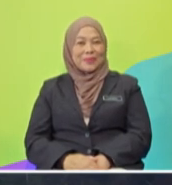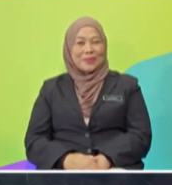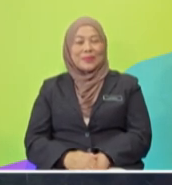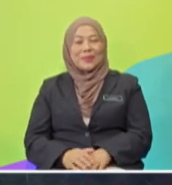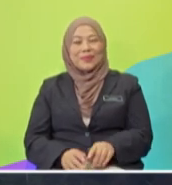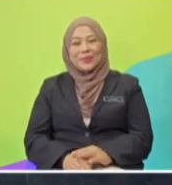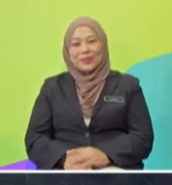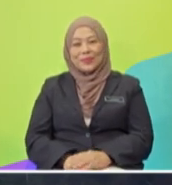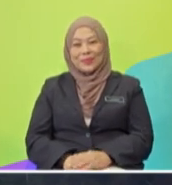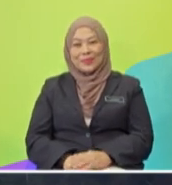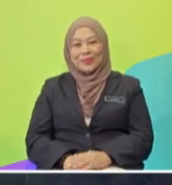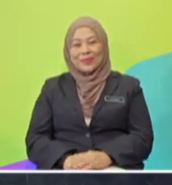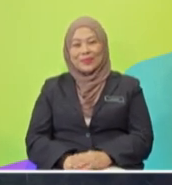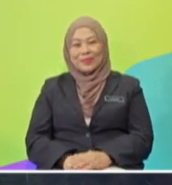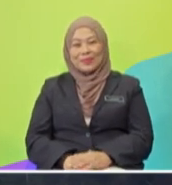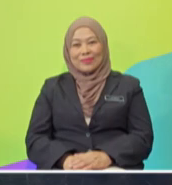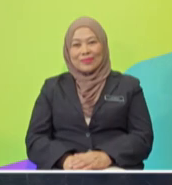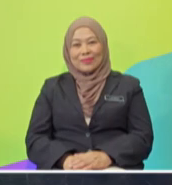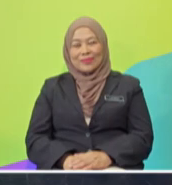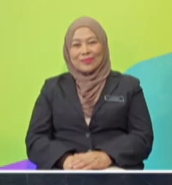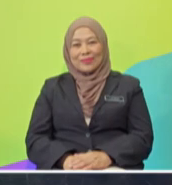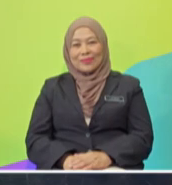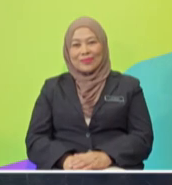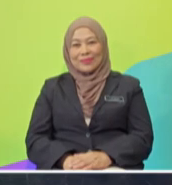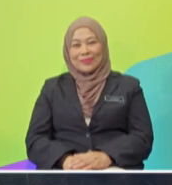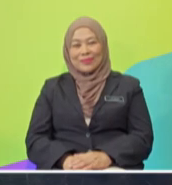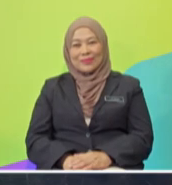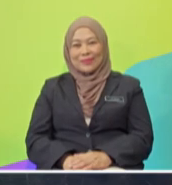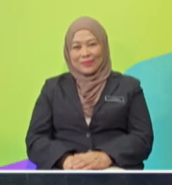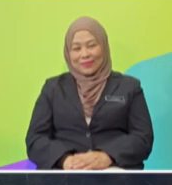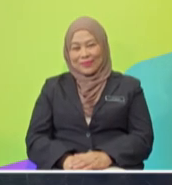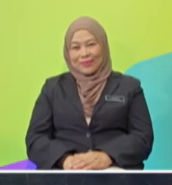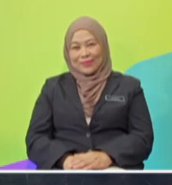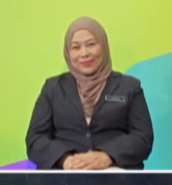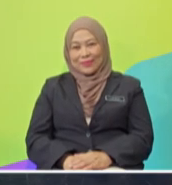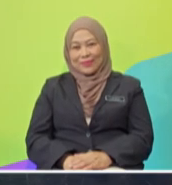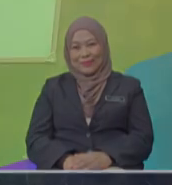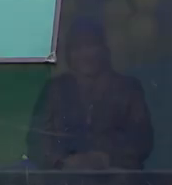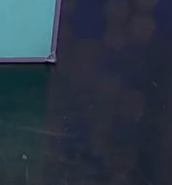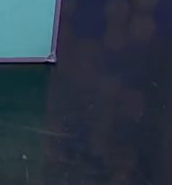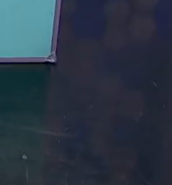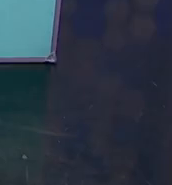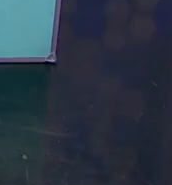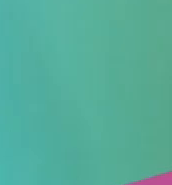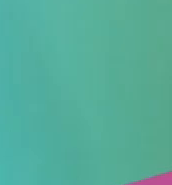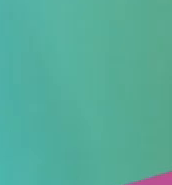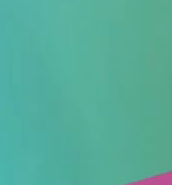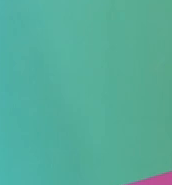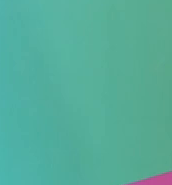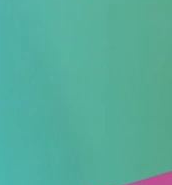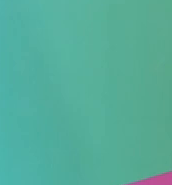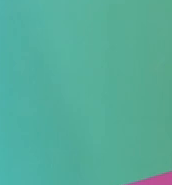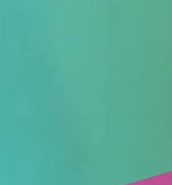also, I want to welcome our sign language interpreter for today, which is Teacher Latifah.